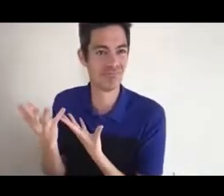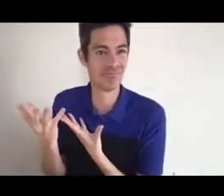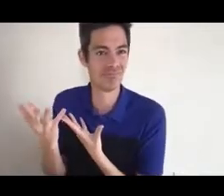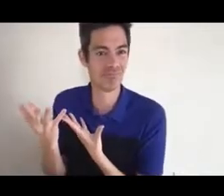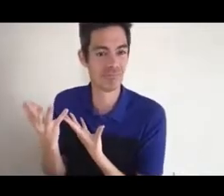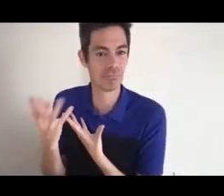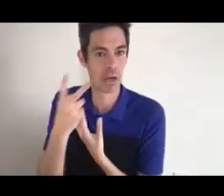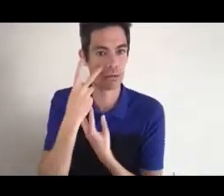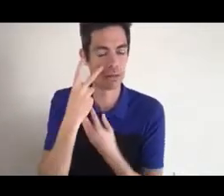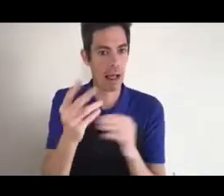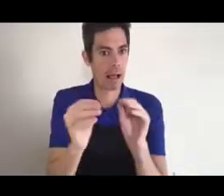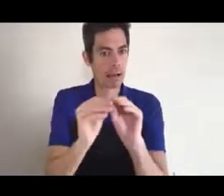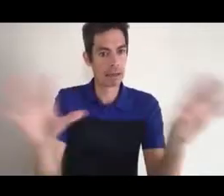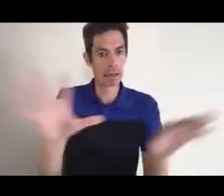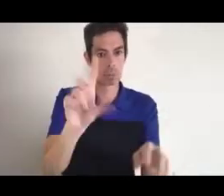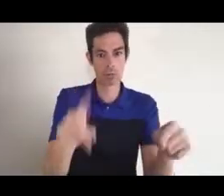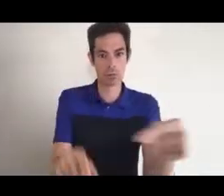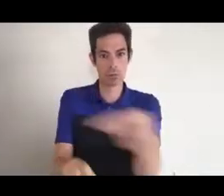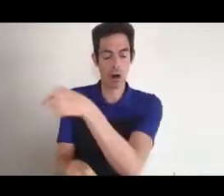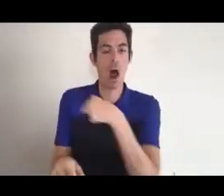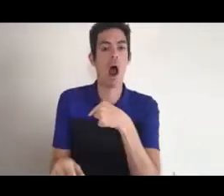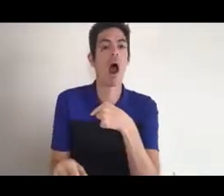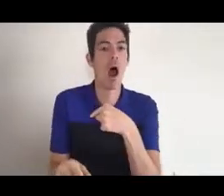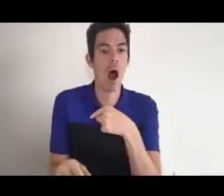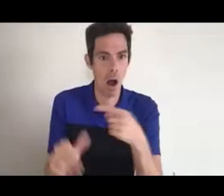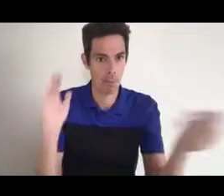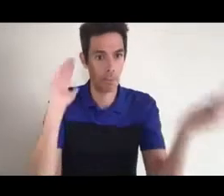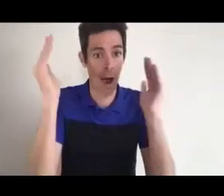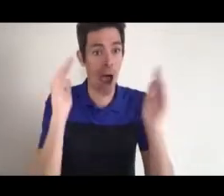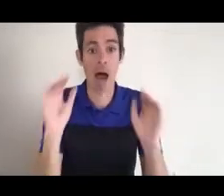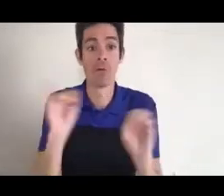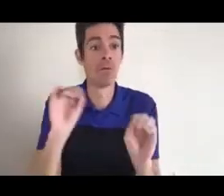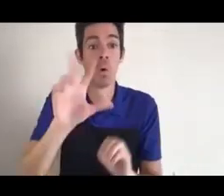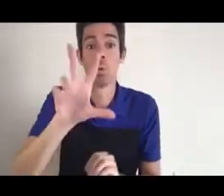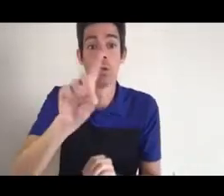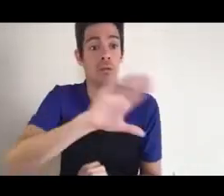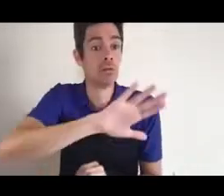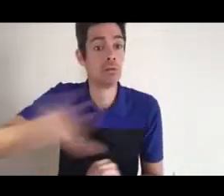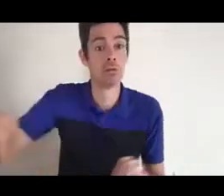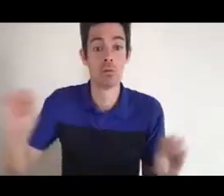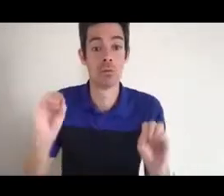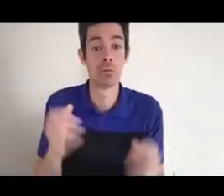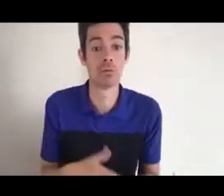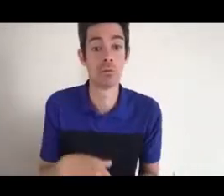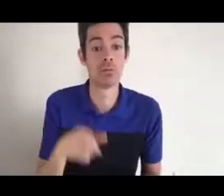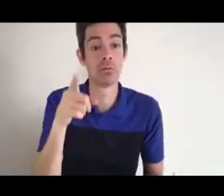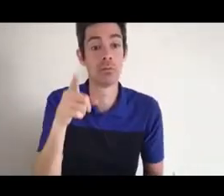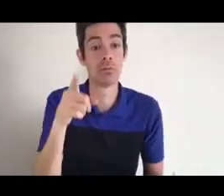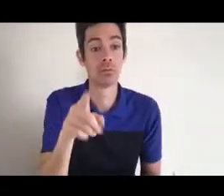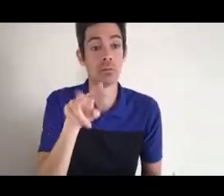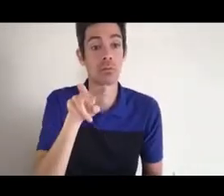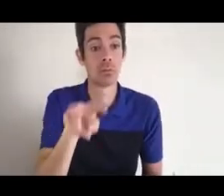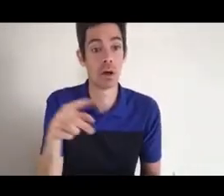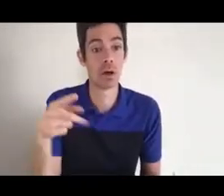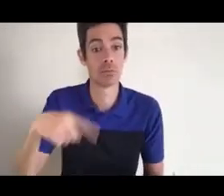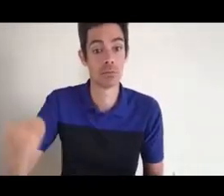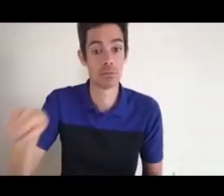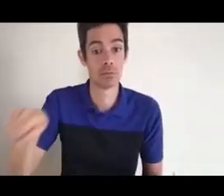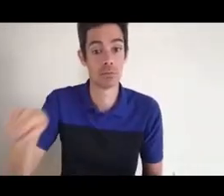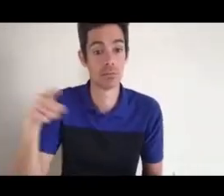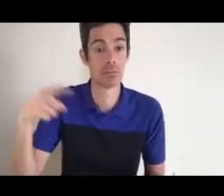and then they'll let me know. So you see it very clearly. Without the 3D